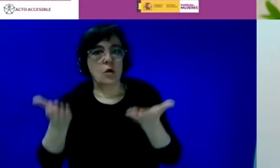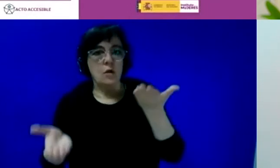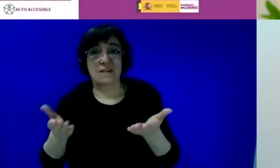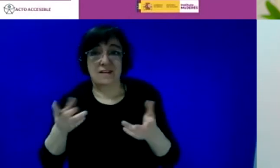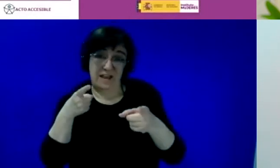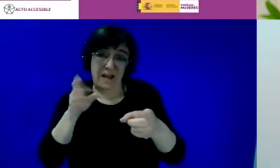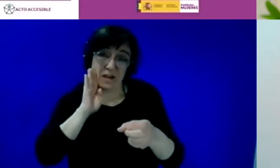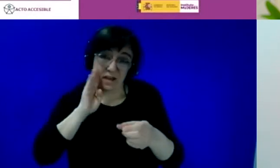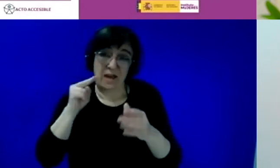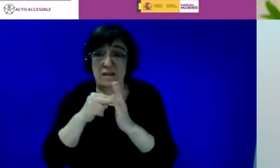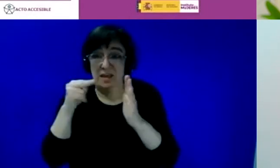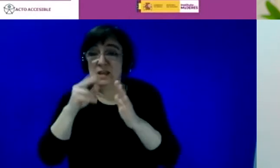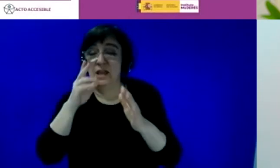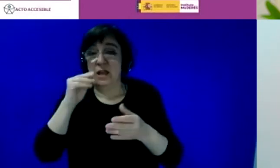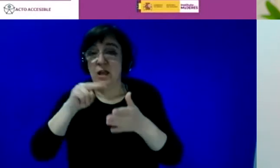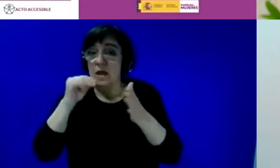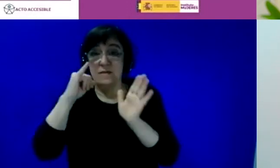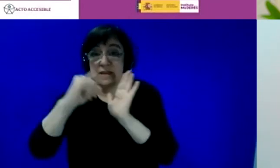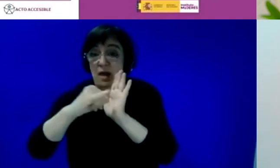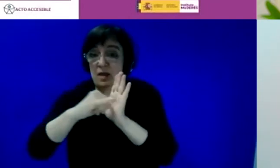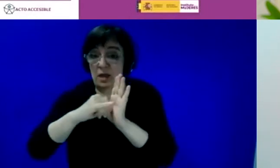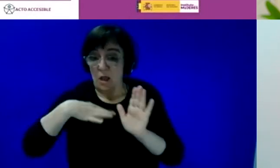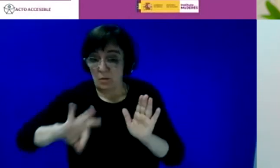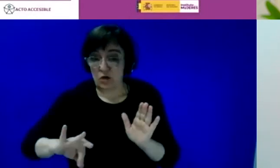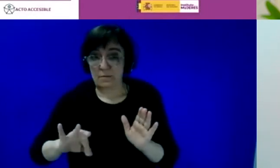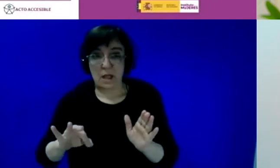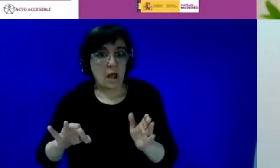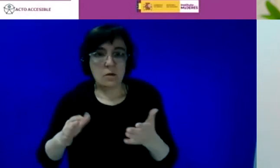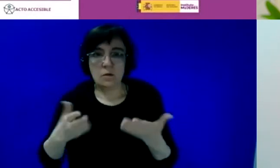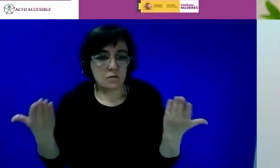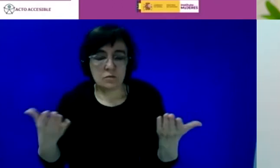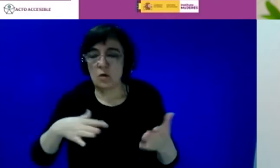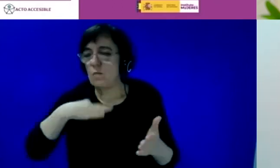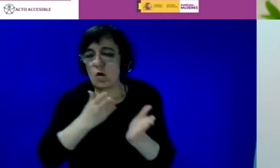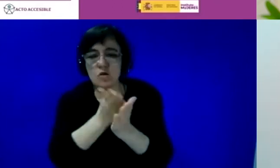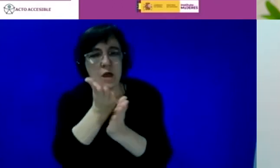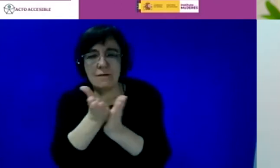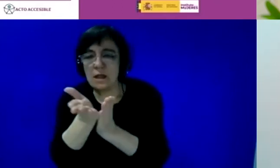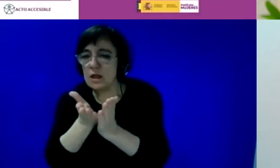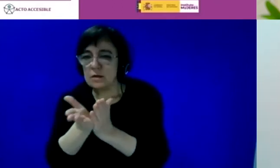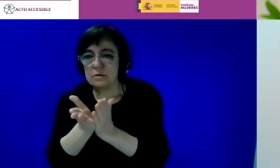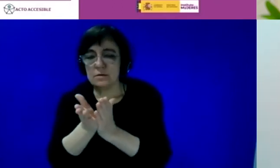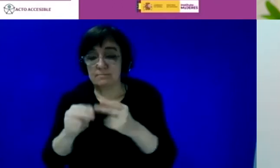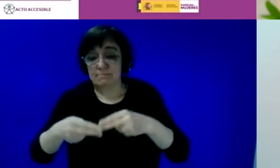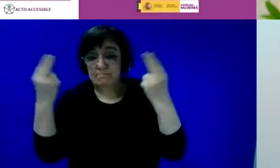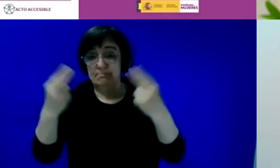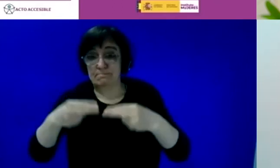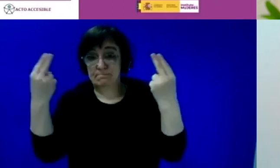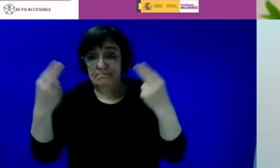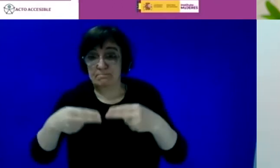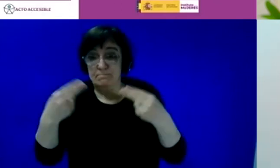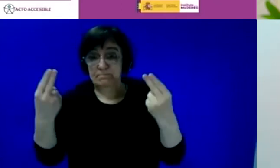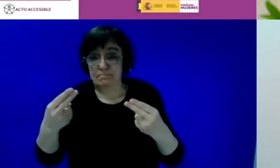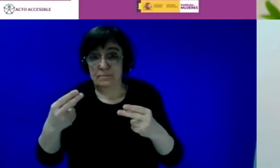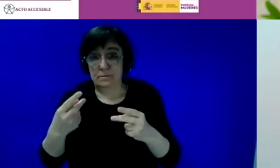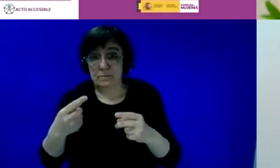vicinity and the possibility, any possibility to be in transfer and to flee, even though they are still